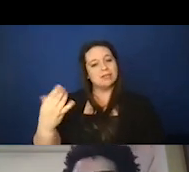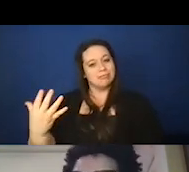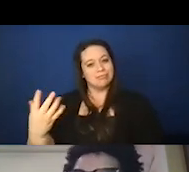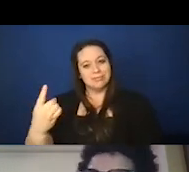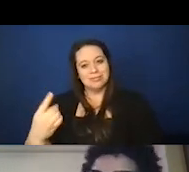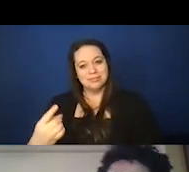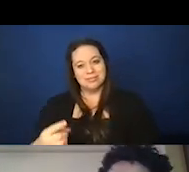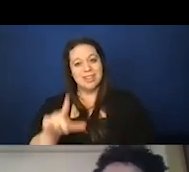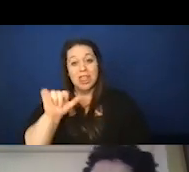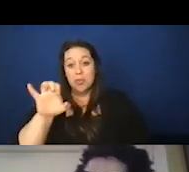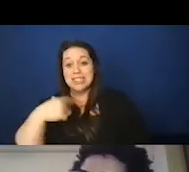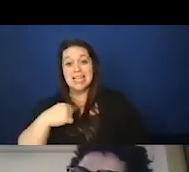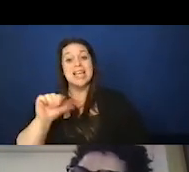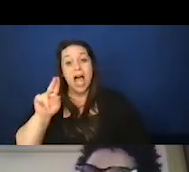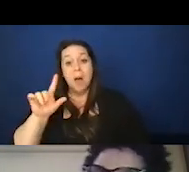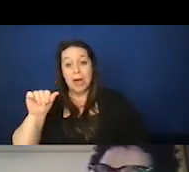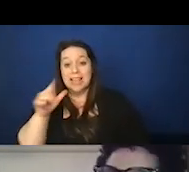Abuela and me, yes.